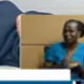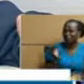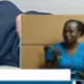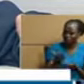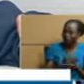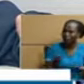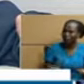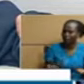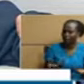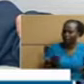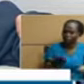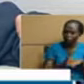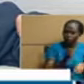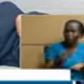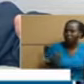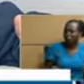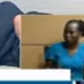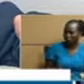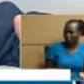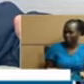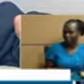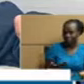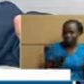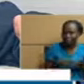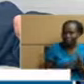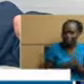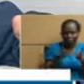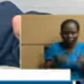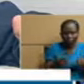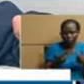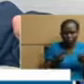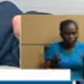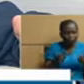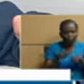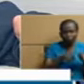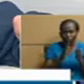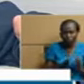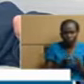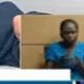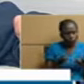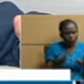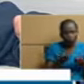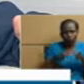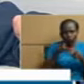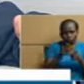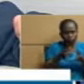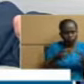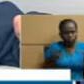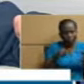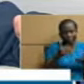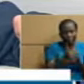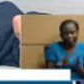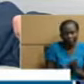save? Where do they put their money? It is our obligation as regulators to grow this sector, to put up a framework which we are